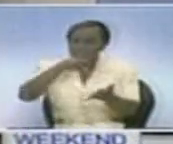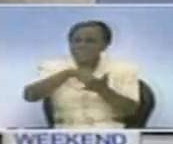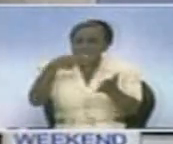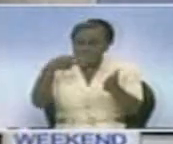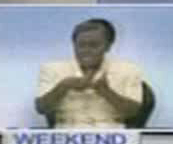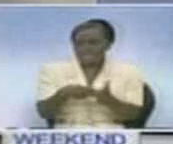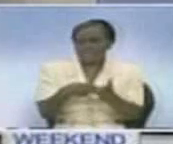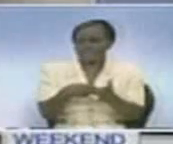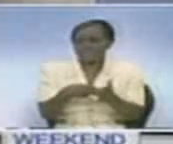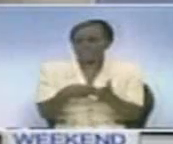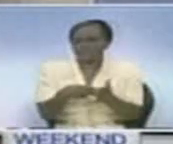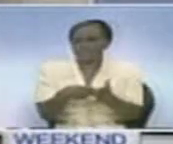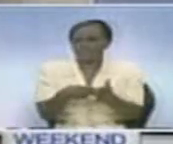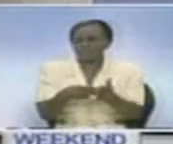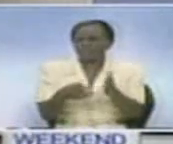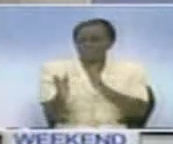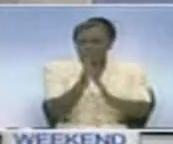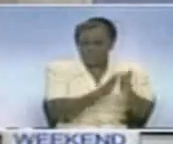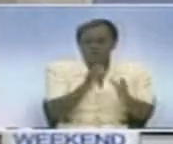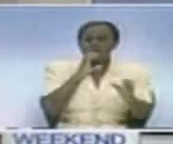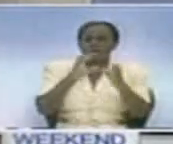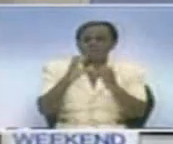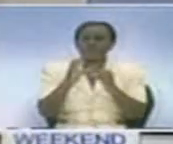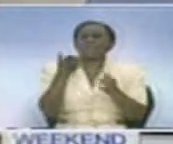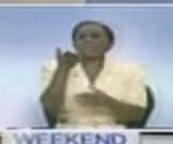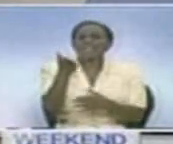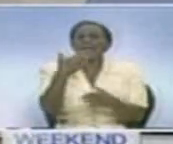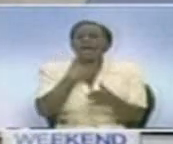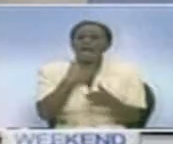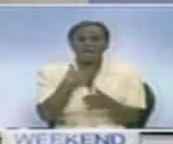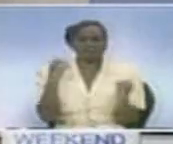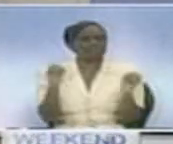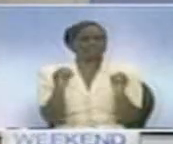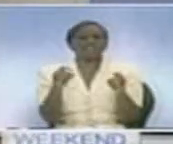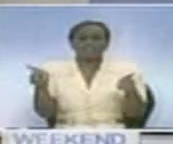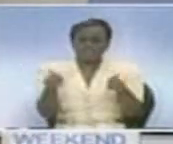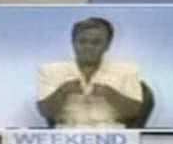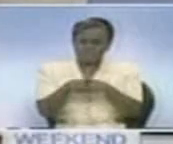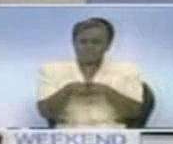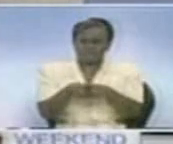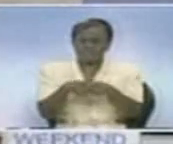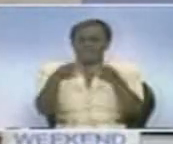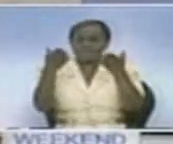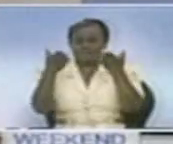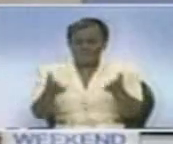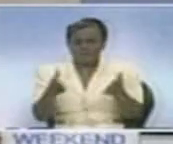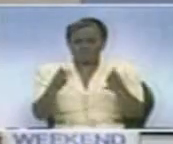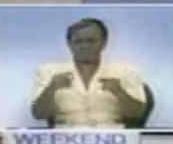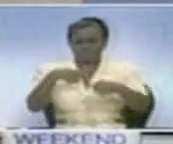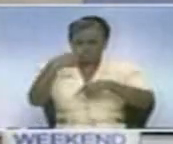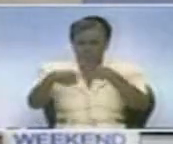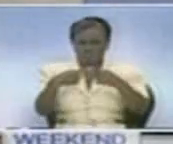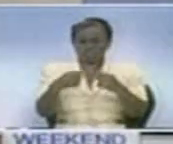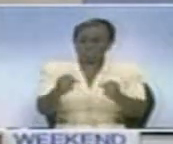that those constructions, those conversations are not structured and that they are illegitimate. Well, they went on to say,